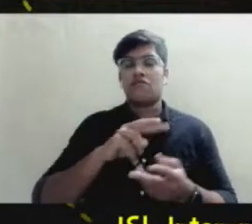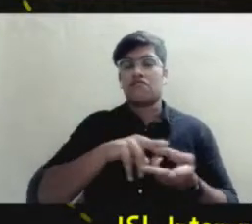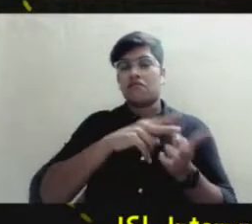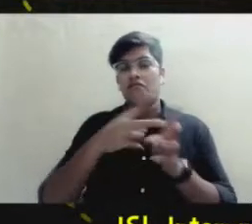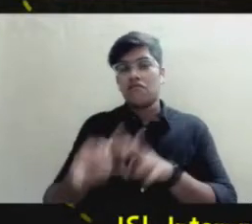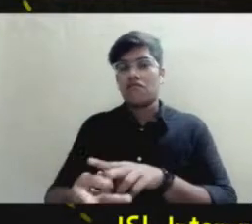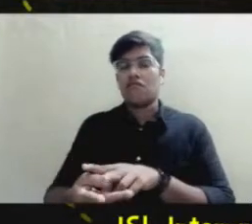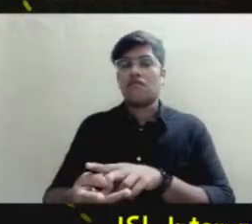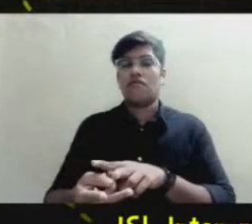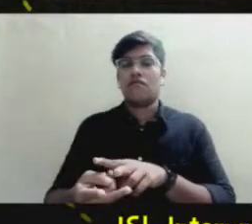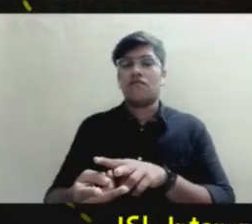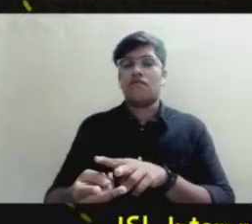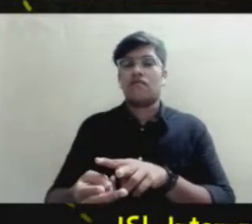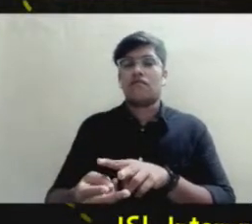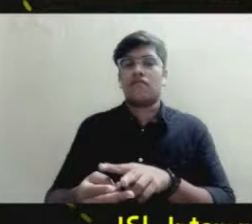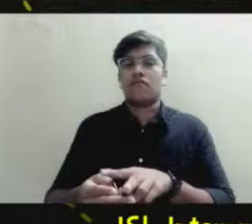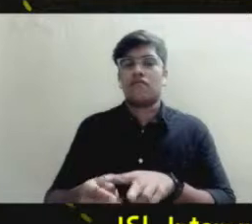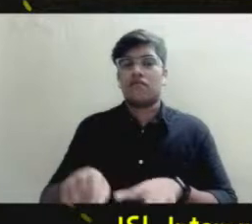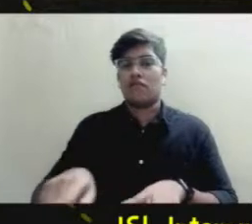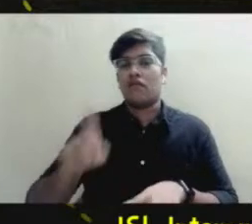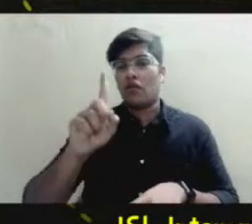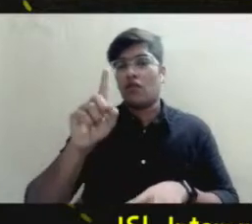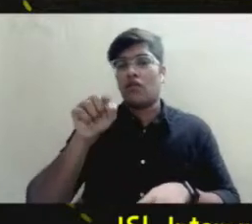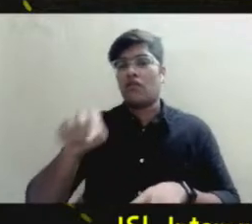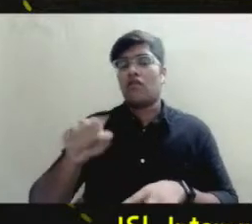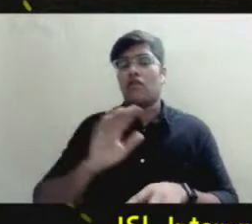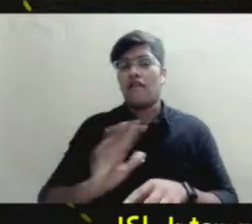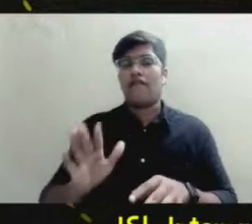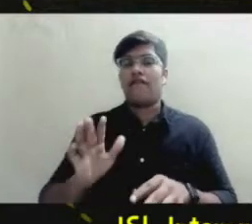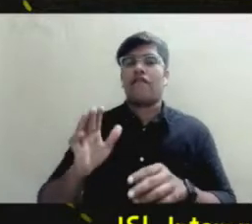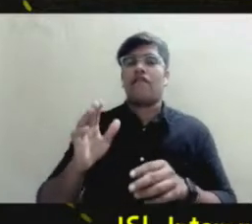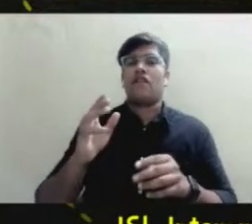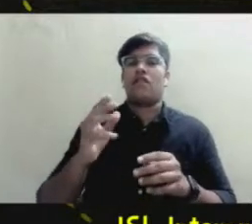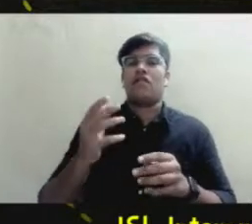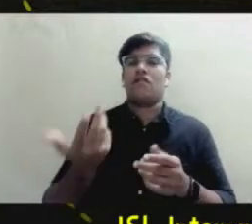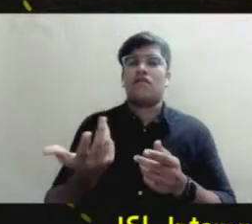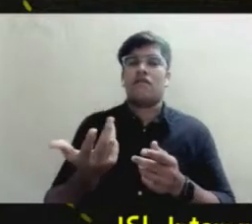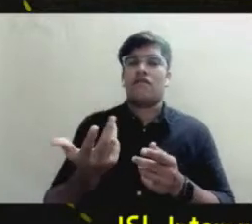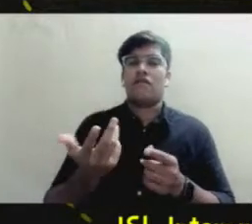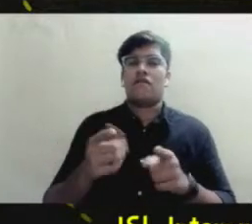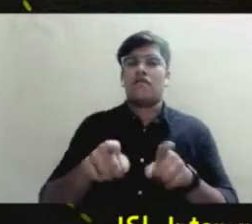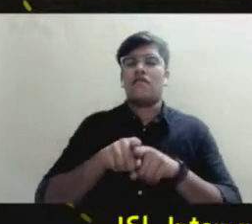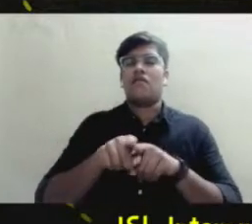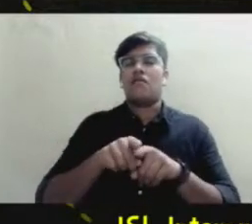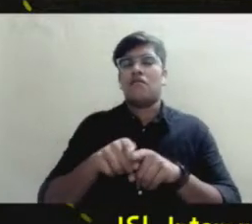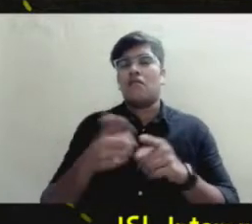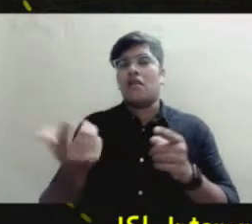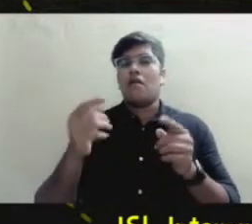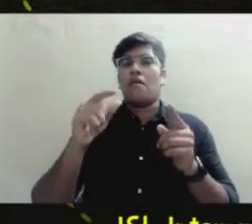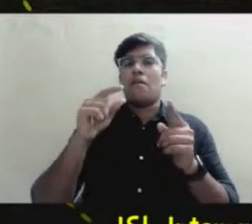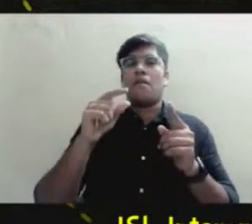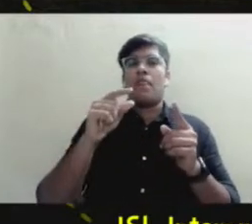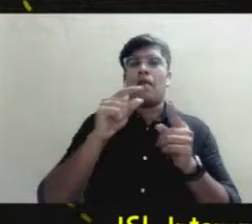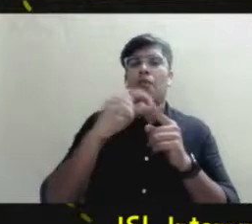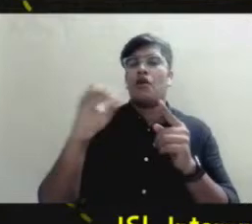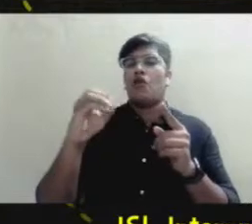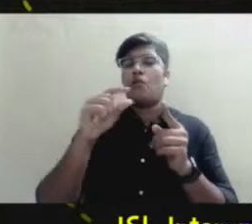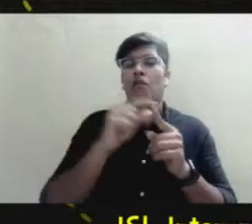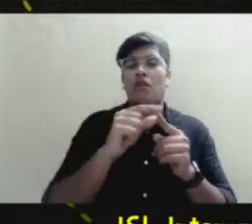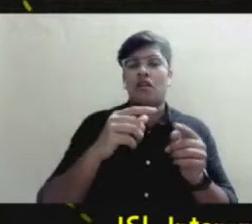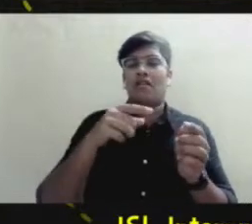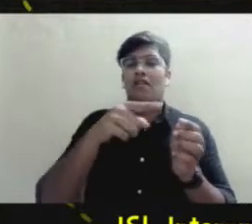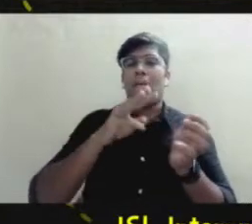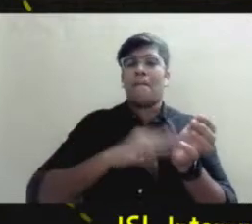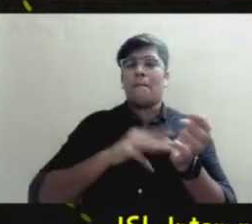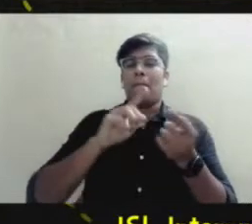into that archetypal, typical the plaster of Paris Mira statues that we see